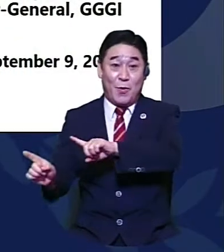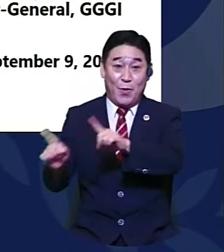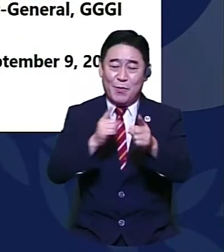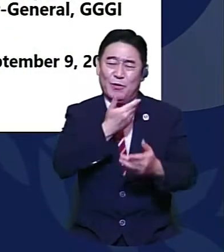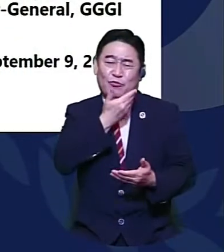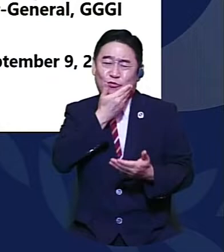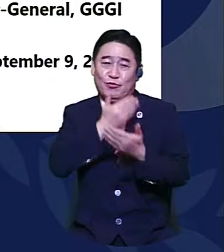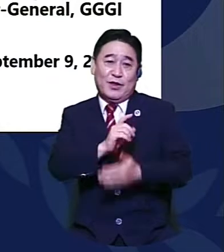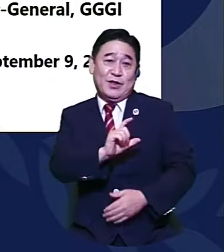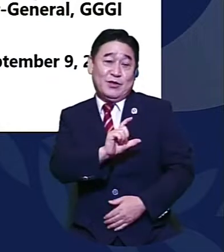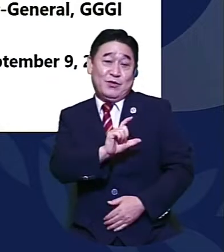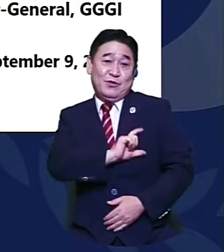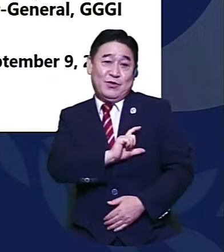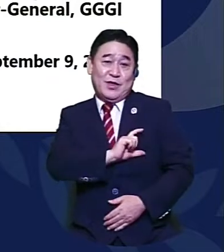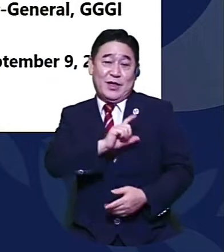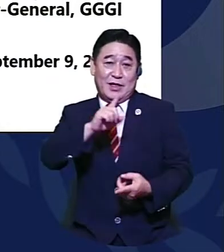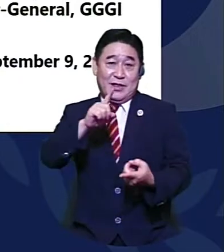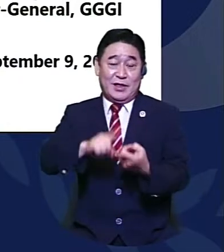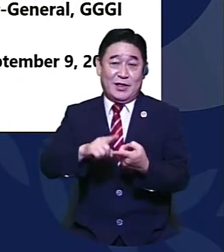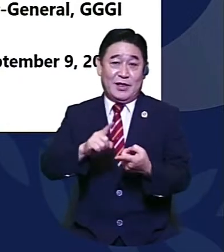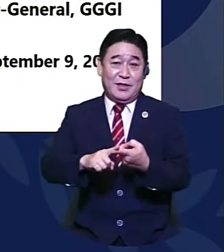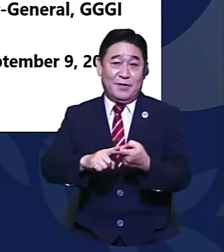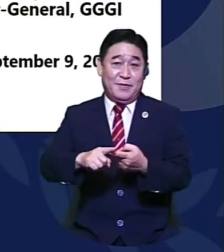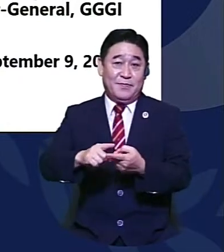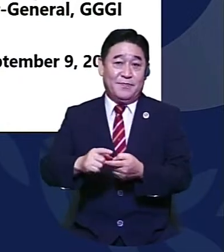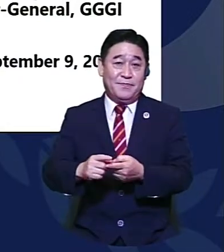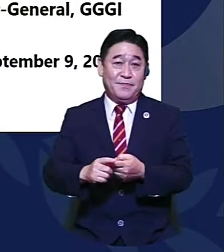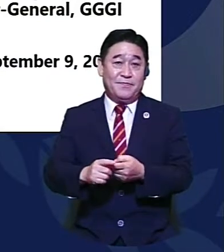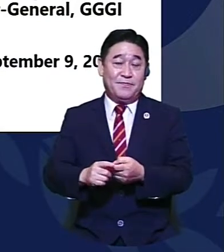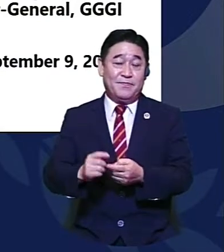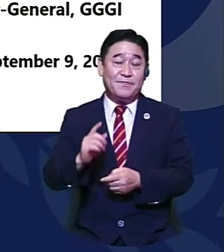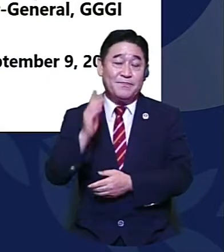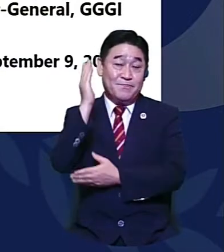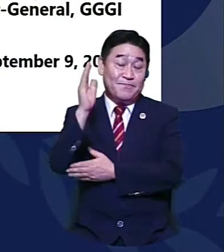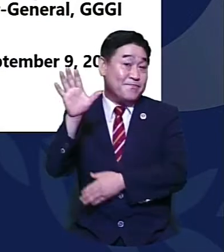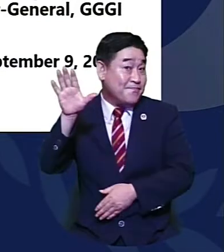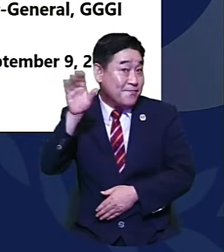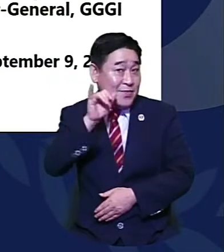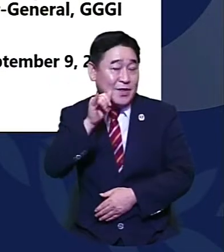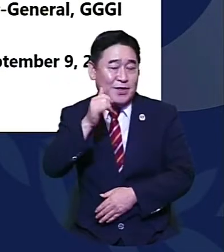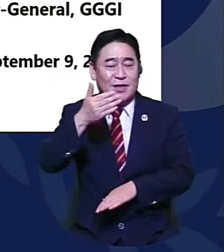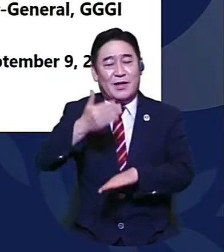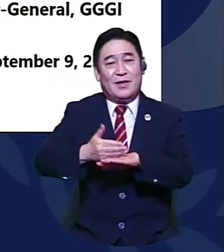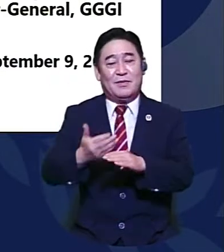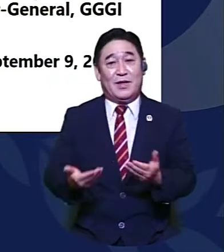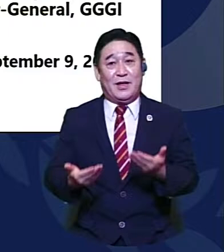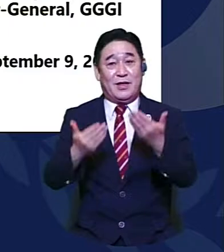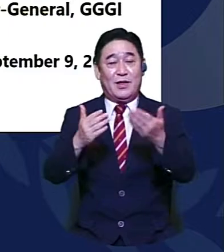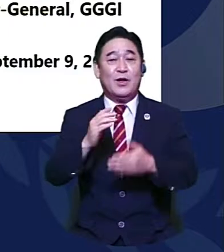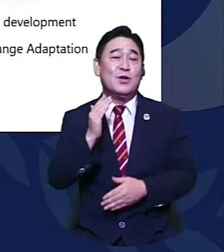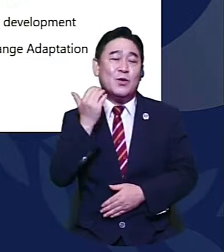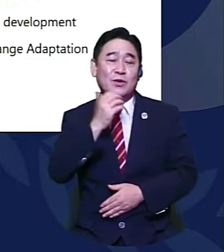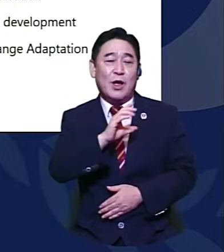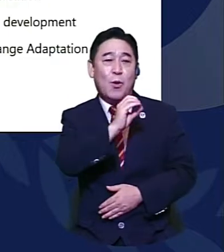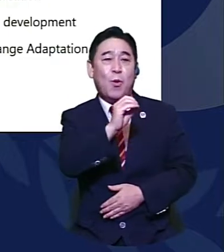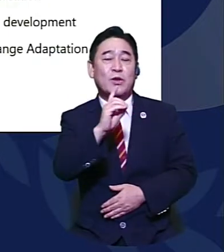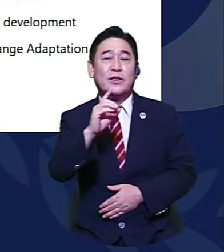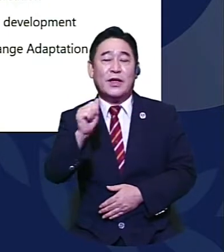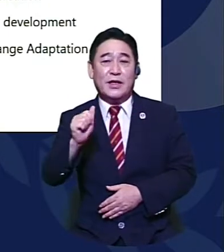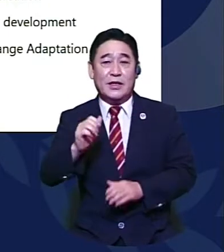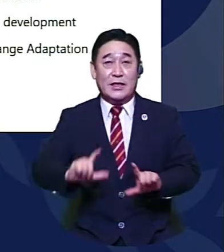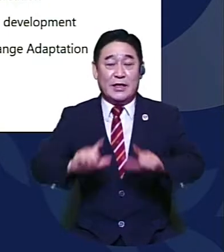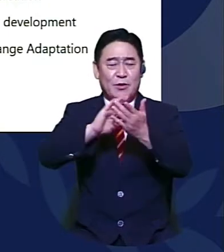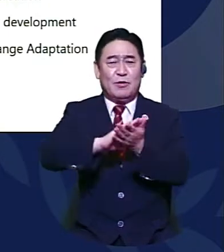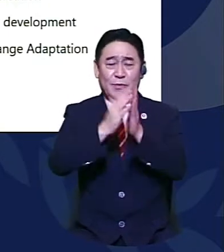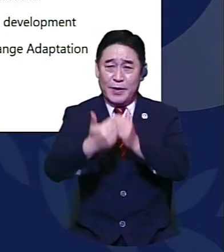can serve to cope with climate change and promote sustainable development as well. I'll first